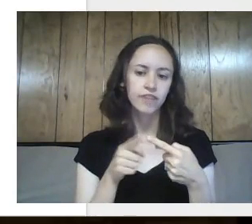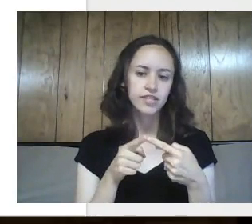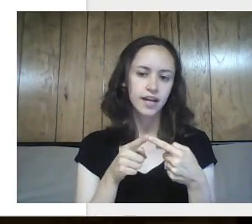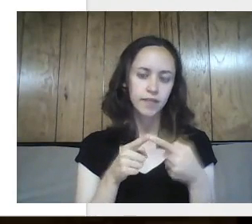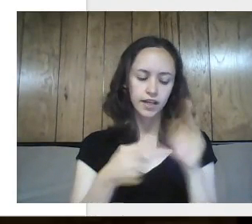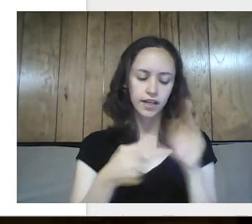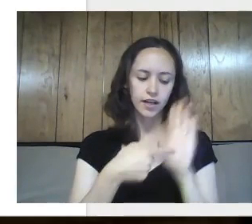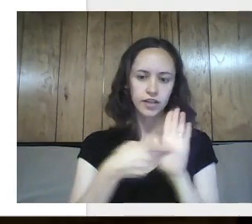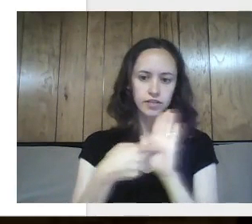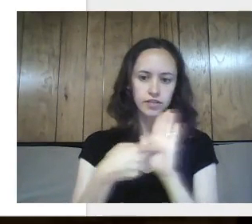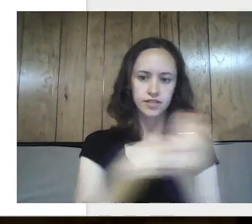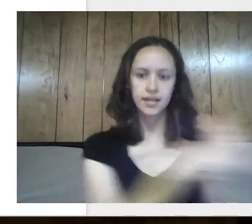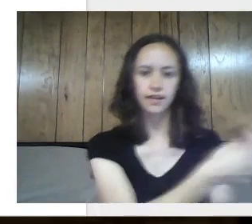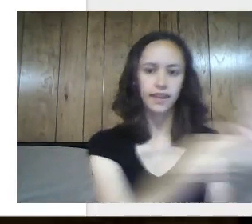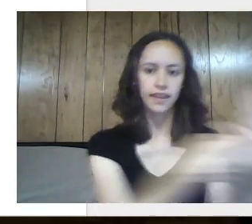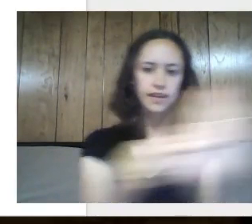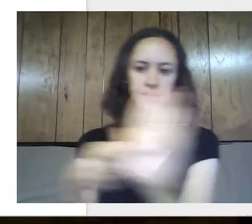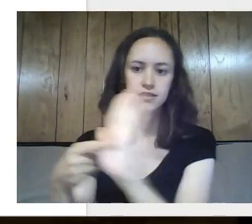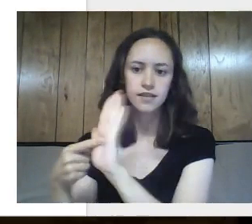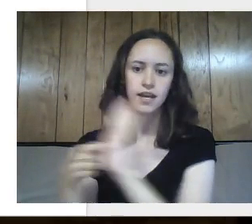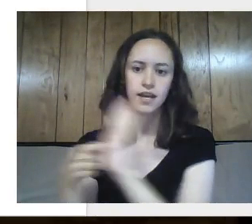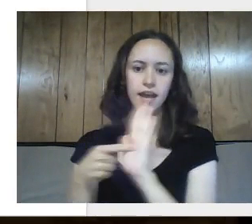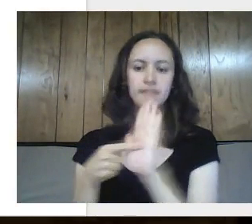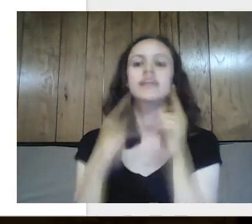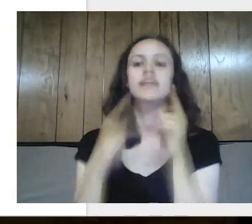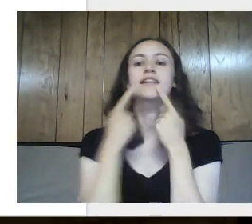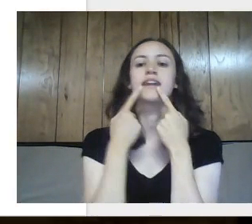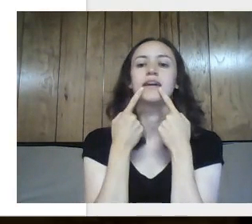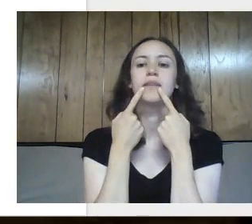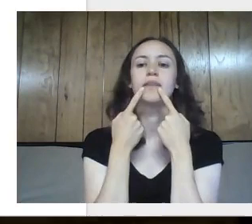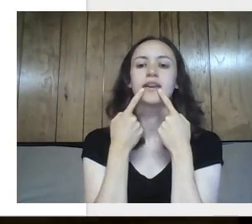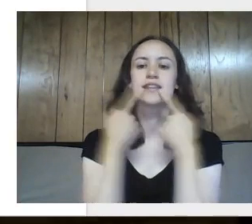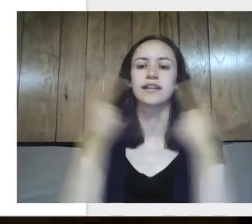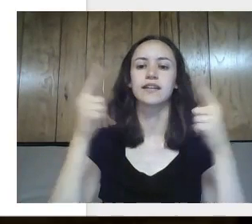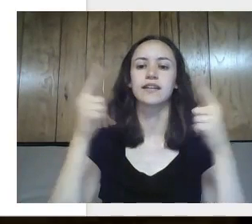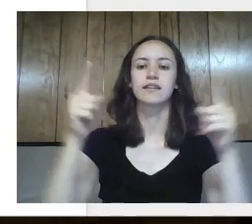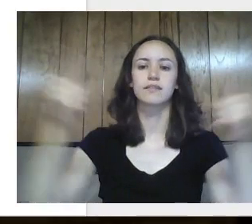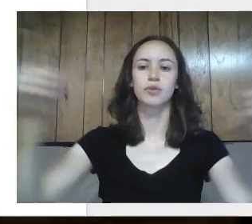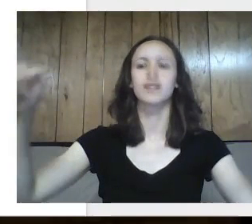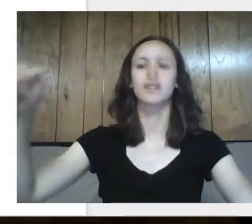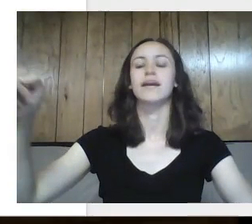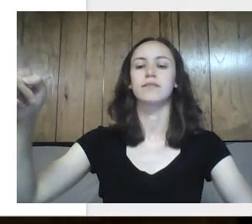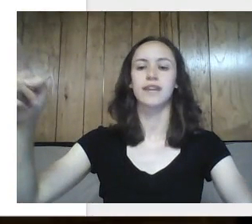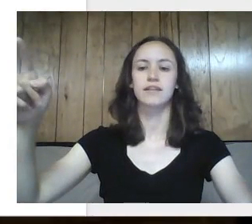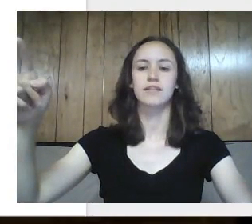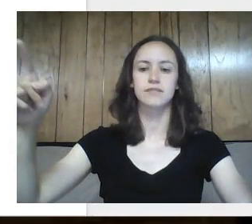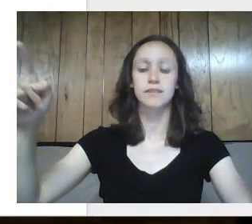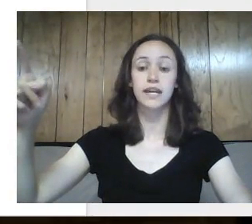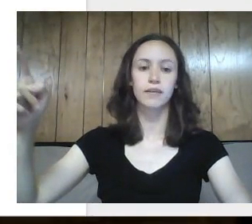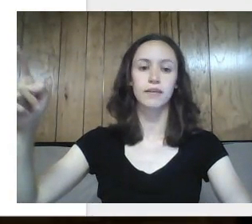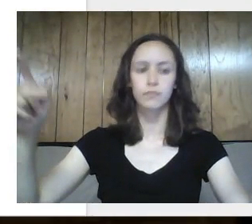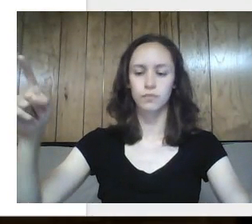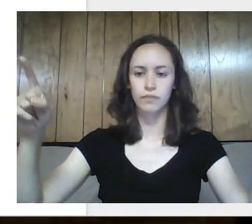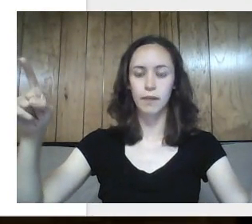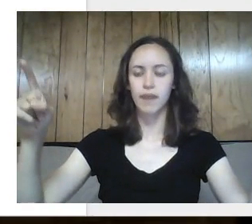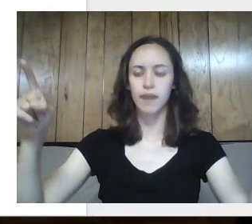the first time here, I chose to sign it like this. And the second time, I sign it proclaim, like speaking